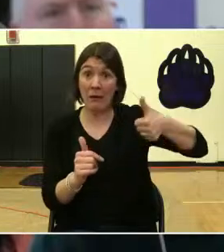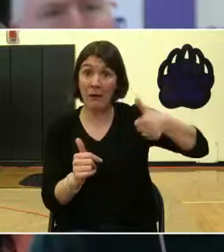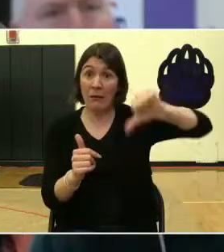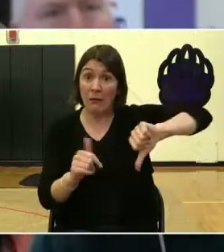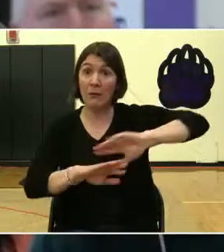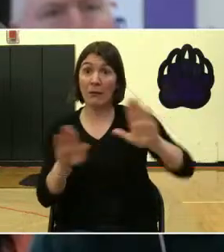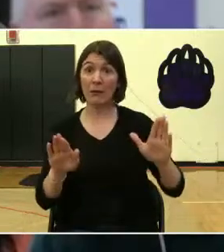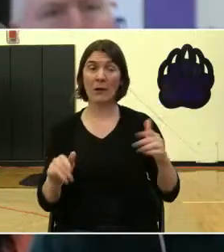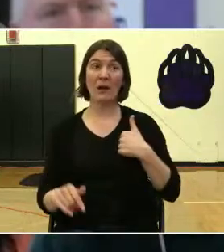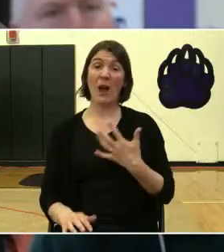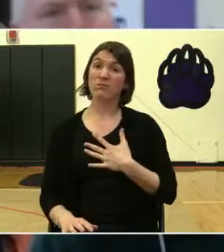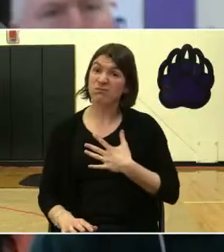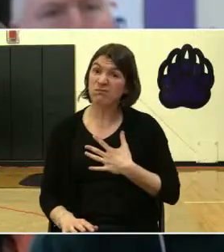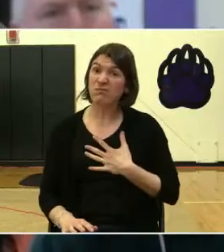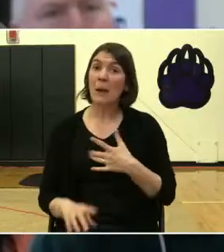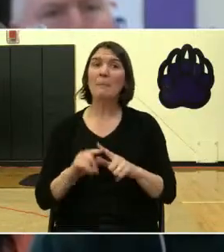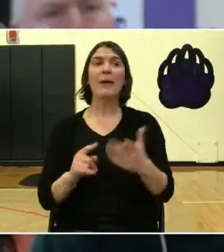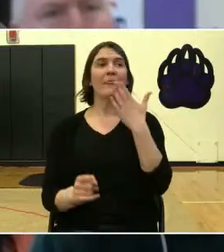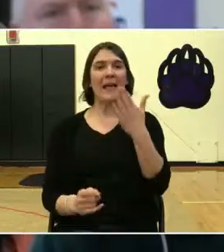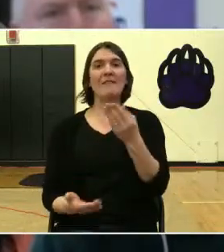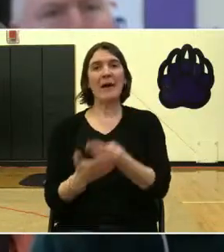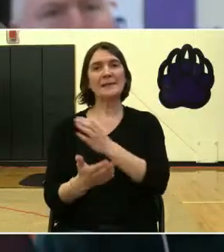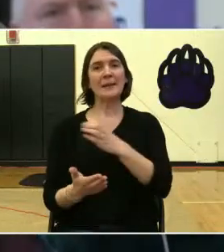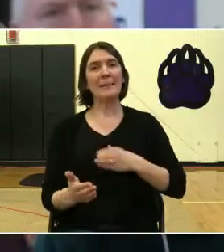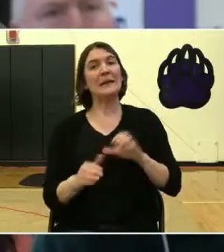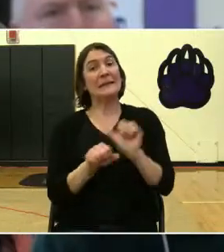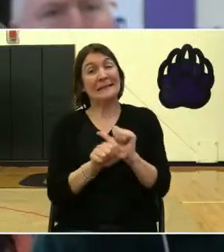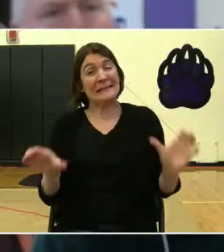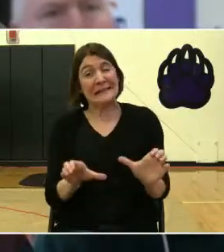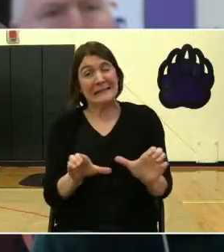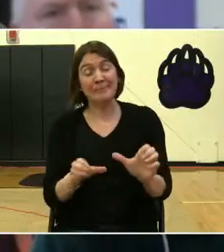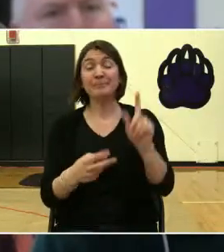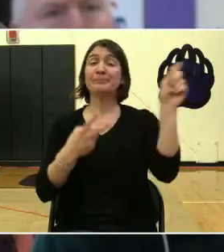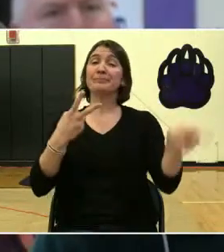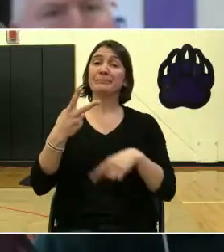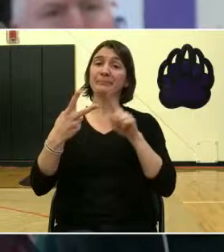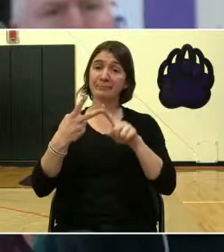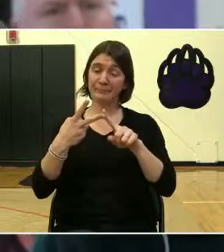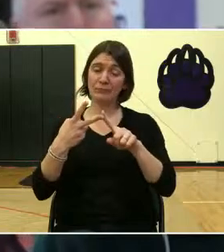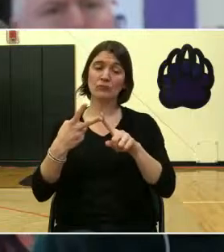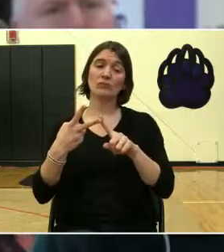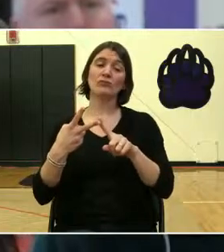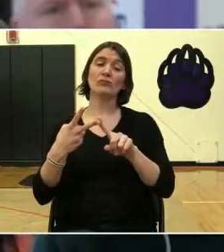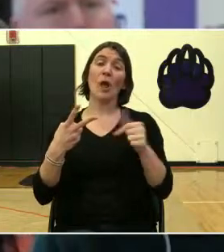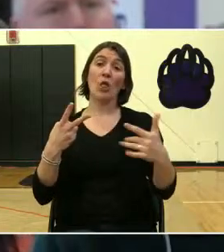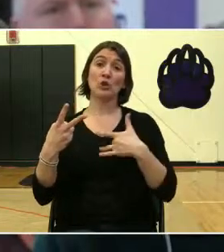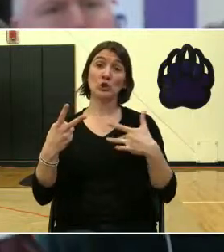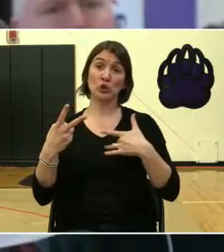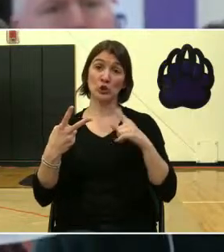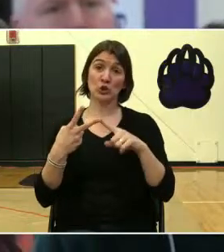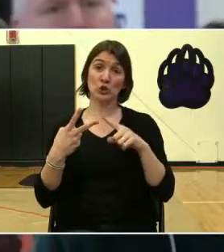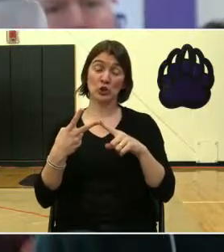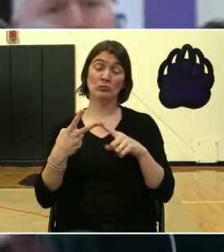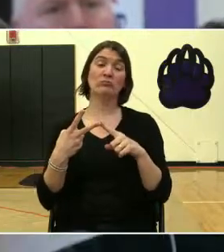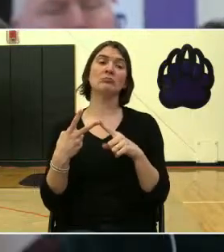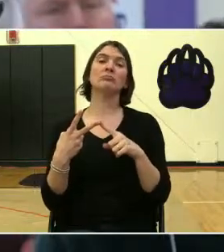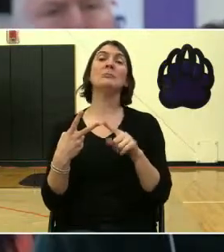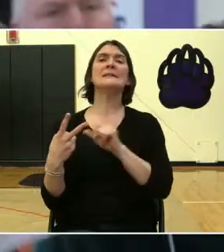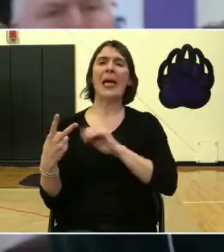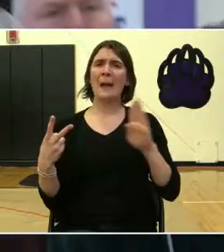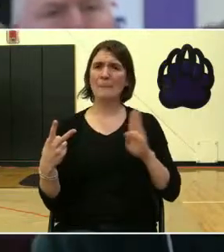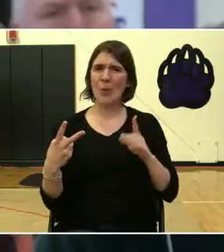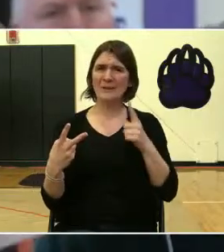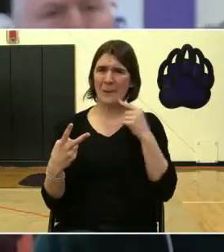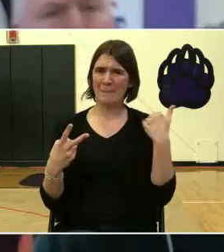about that but I really appreciate the finance committee's work on it and the second which is related to um some of the points that the select